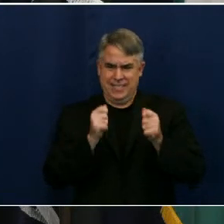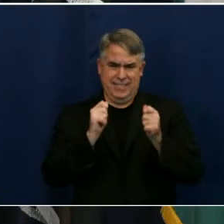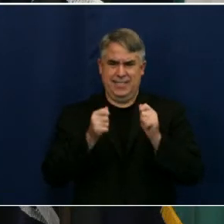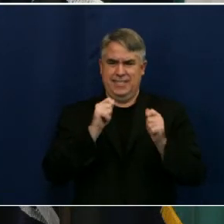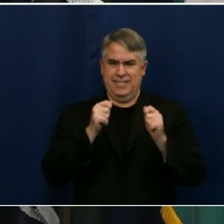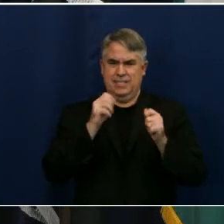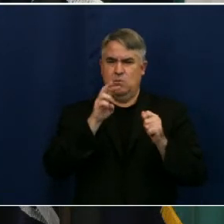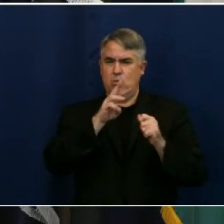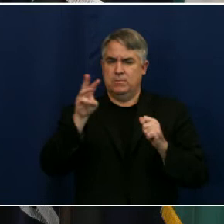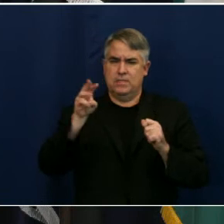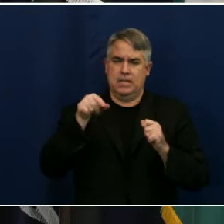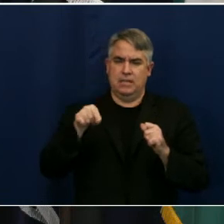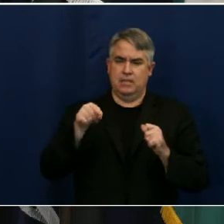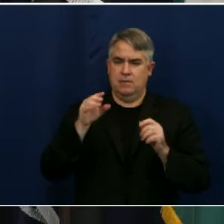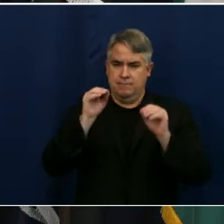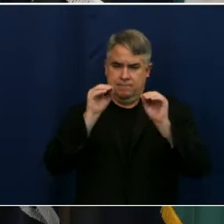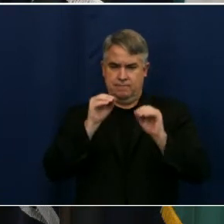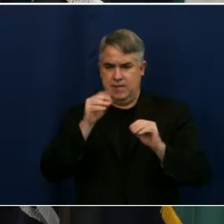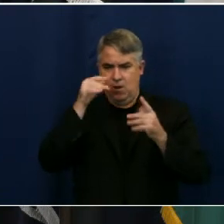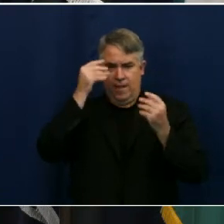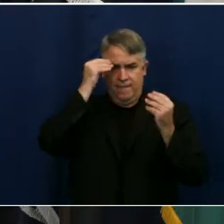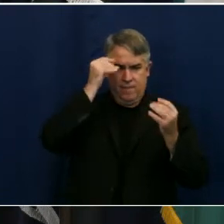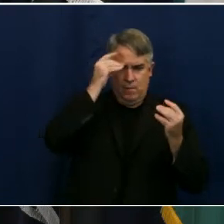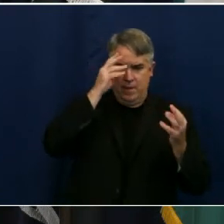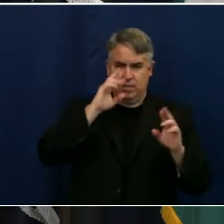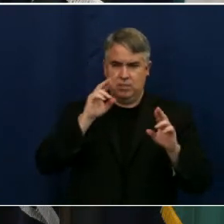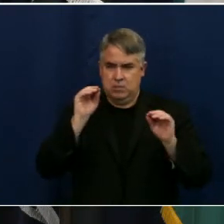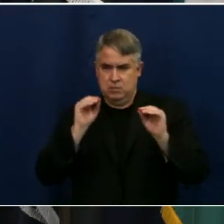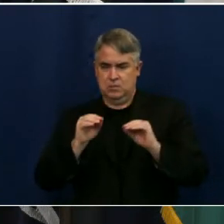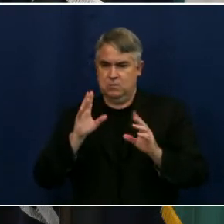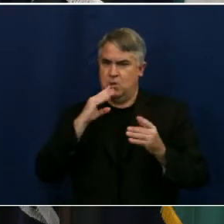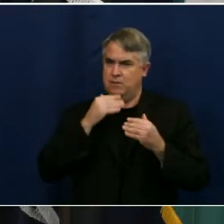aspects of what we're doing as we move forward.